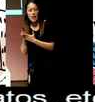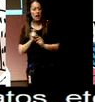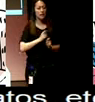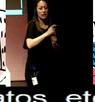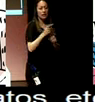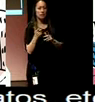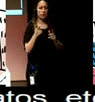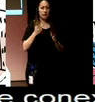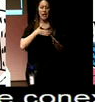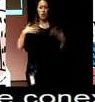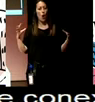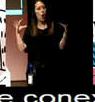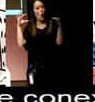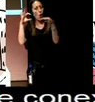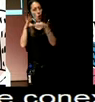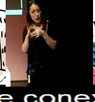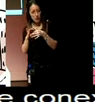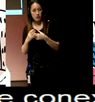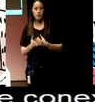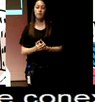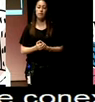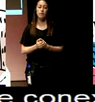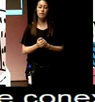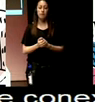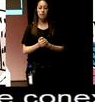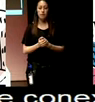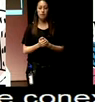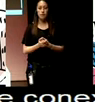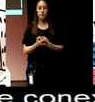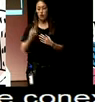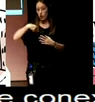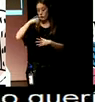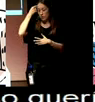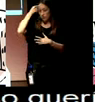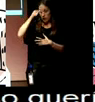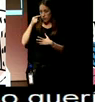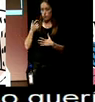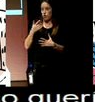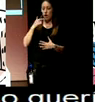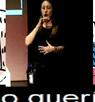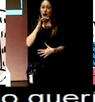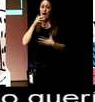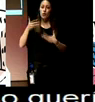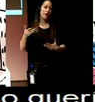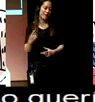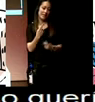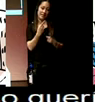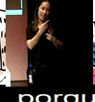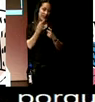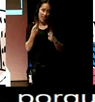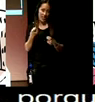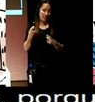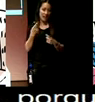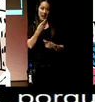commercial entity. Because we know that if you're not connected today, your chances of business success